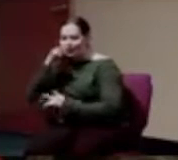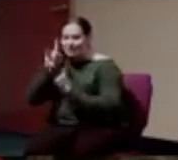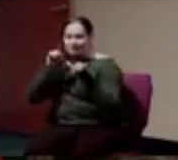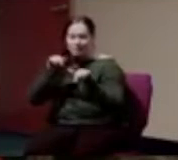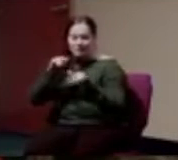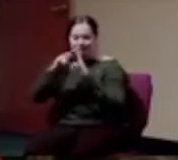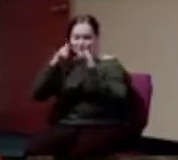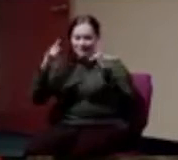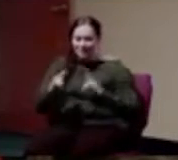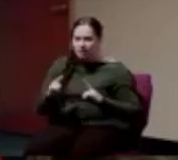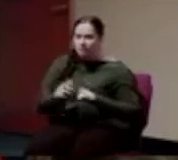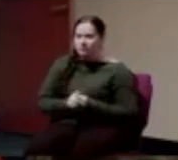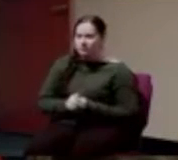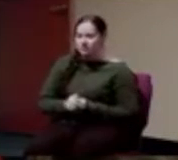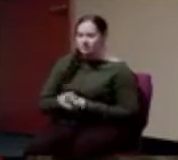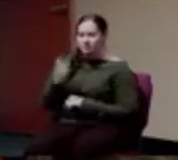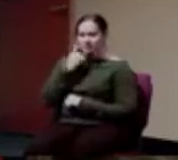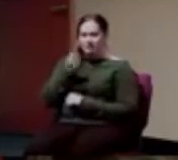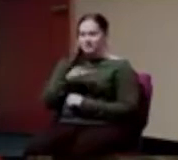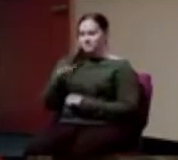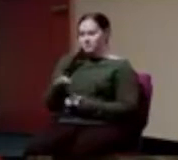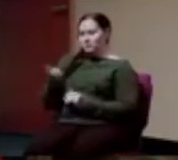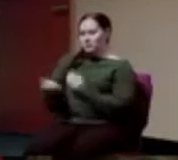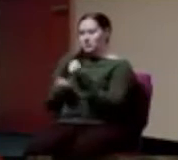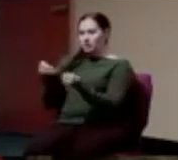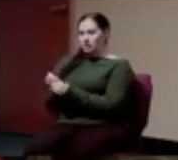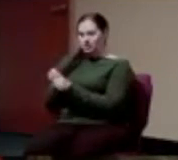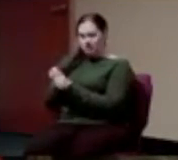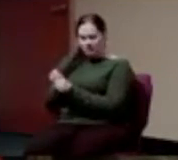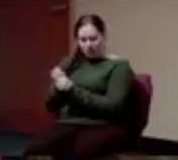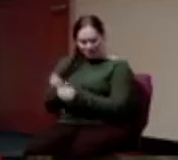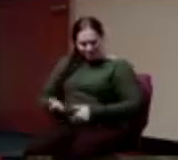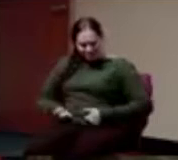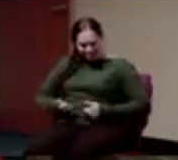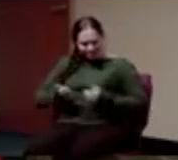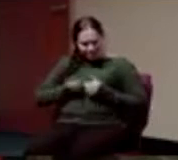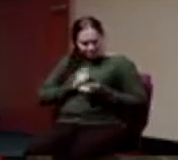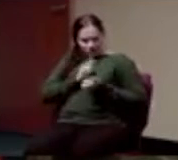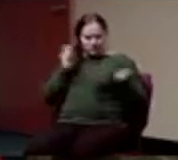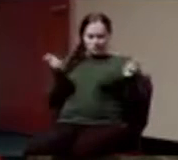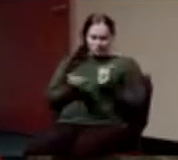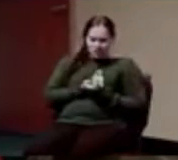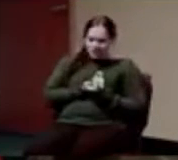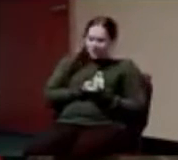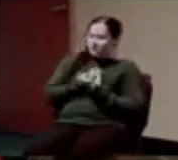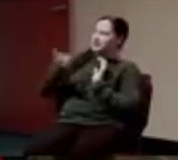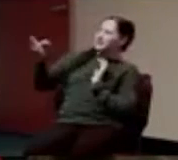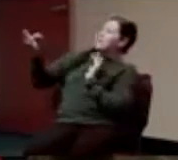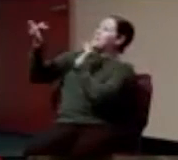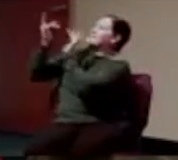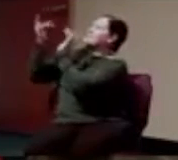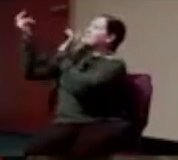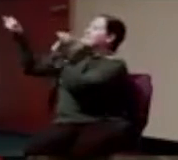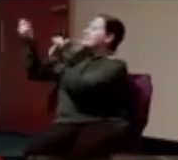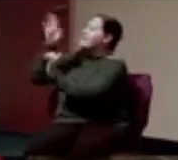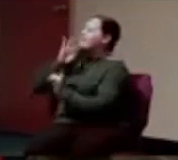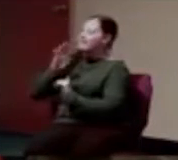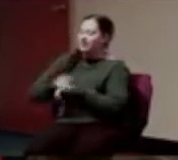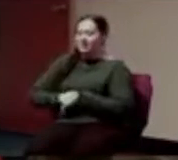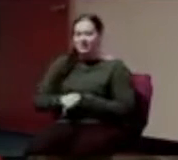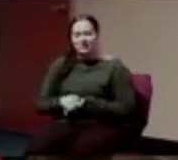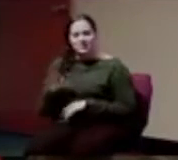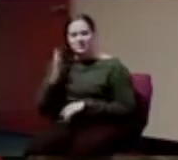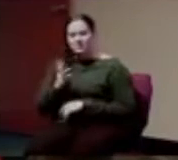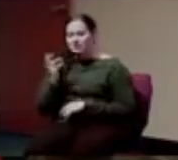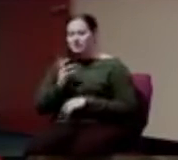gone life-changing experiences with these kids. They've come into contact with God. It's been incredible to see, and